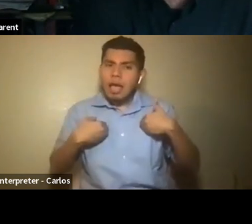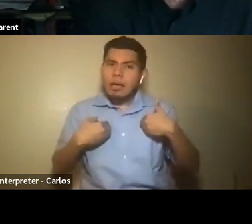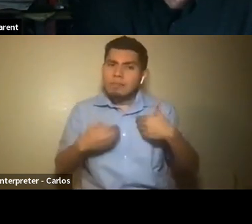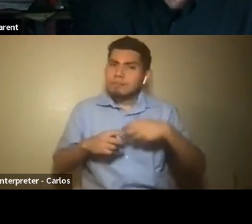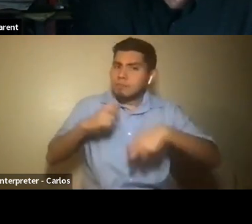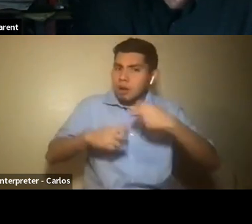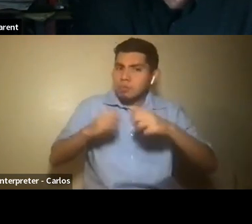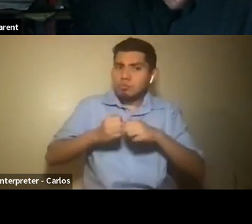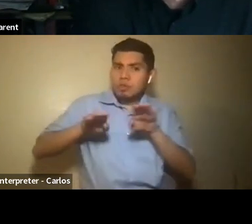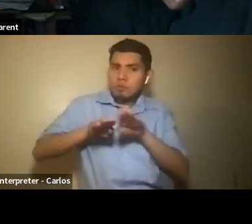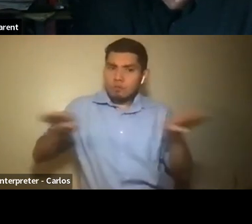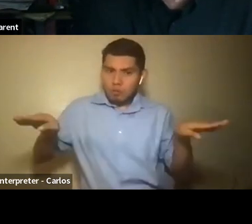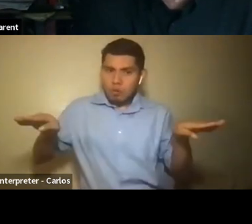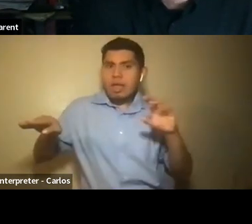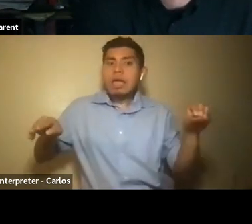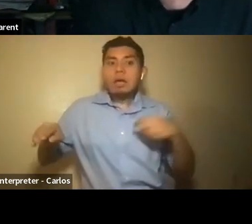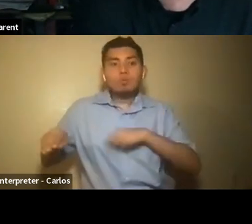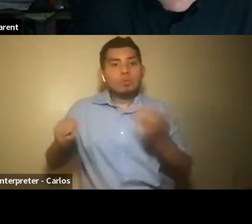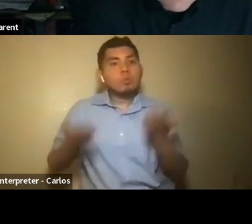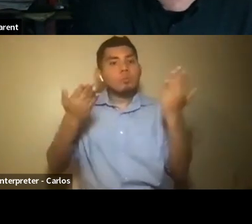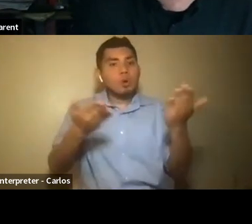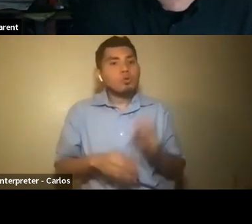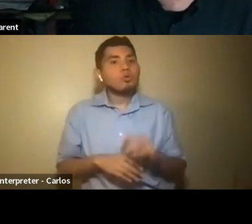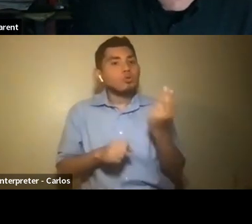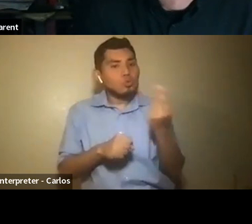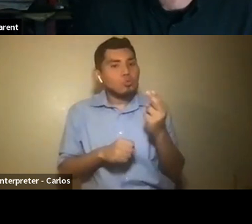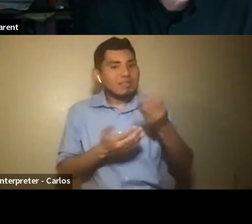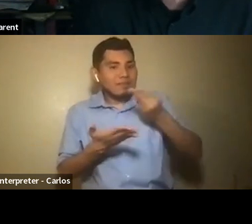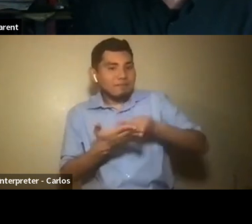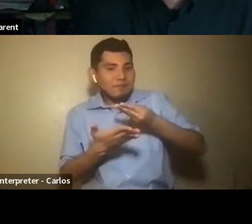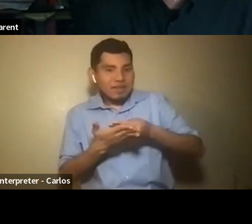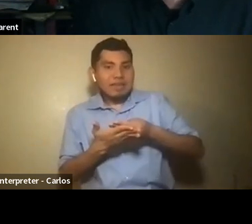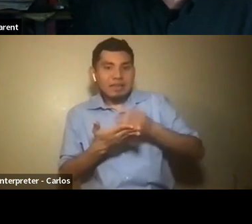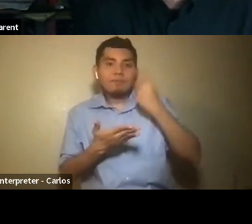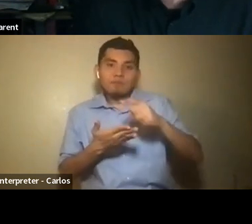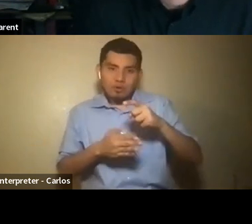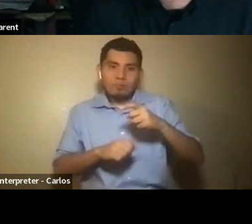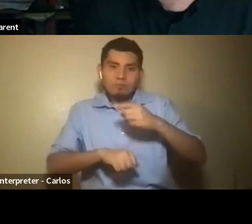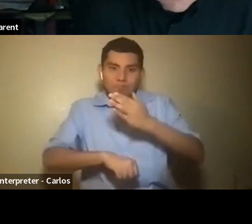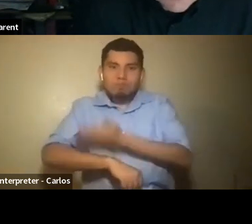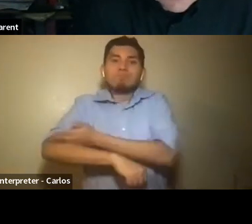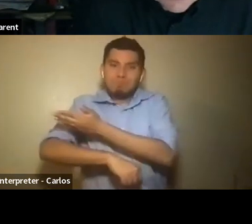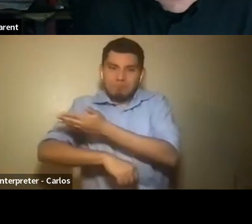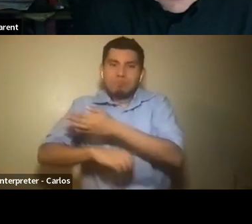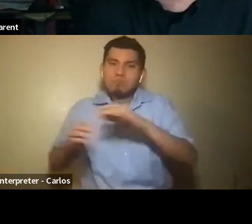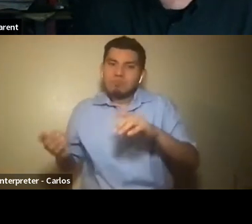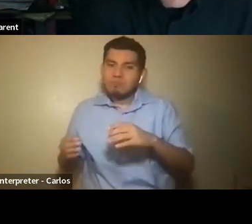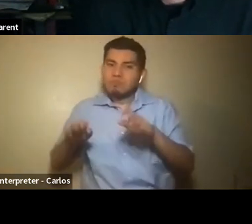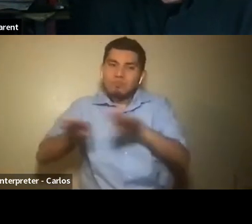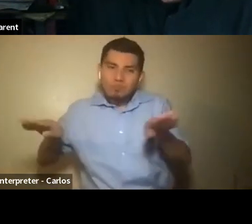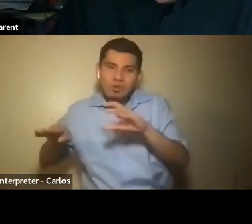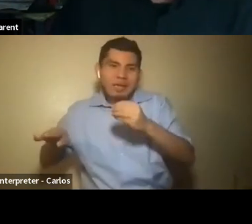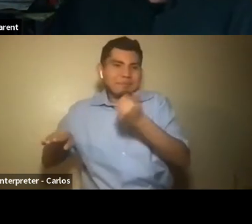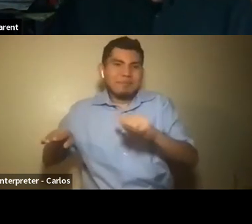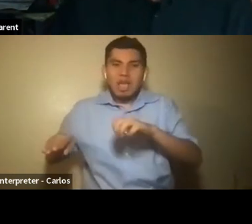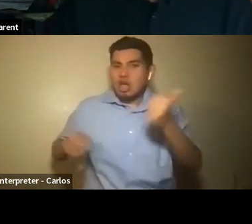flooring. And the proposal here is to use CDBG funding to update the flooring and any other minor components of that room so